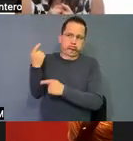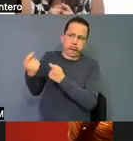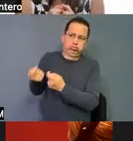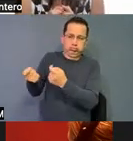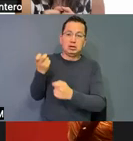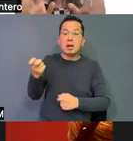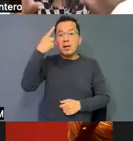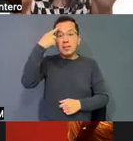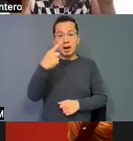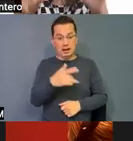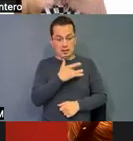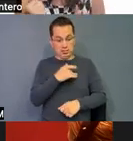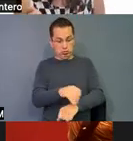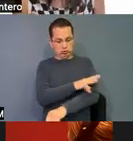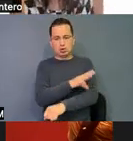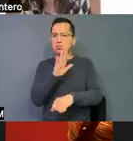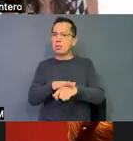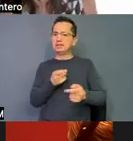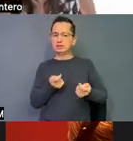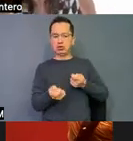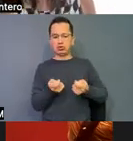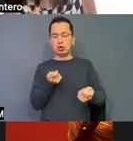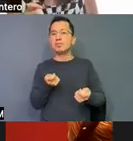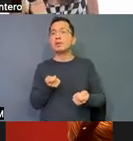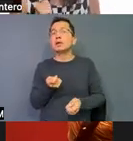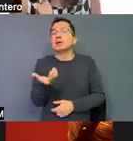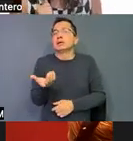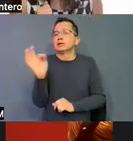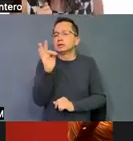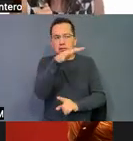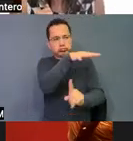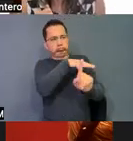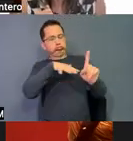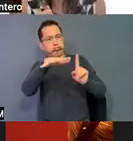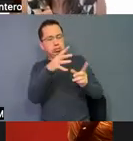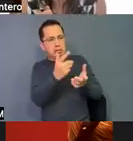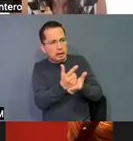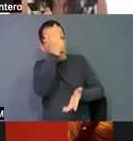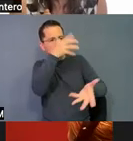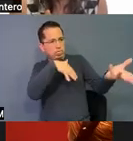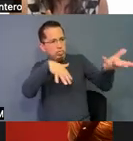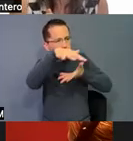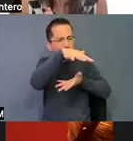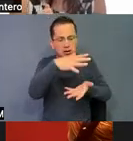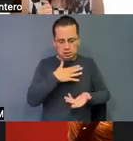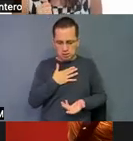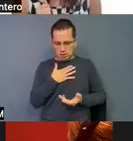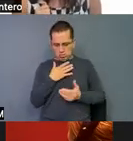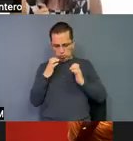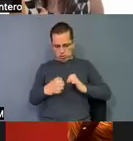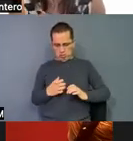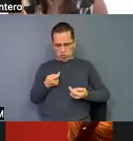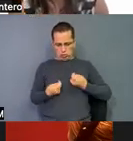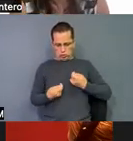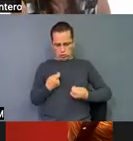trauma. Okay, so, and this is also done so that I make certain that you are not using your mobiles while you listen to me